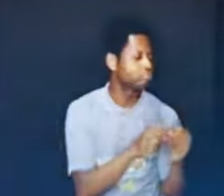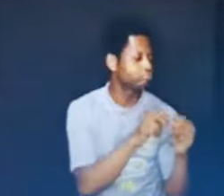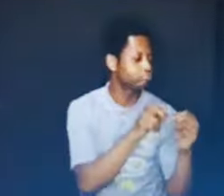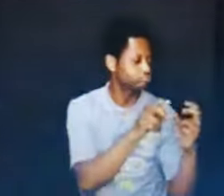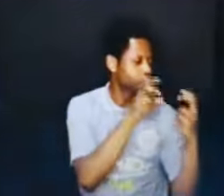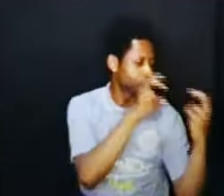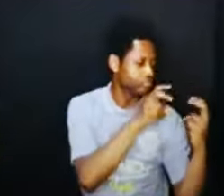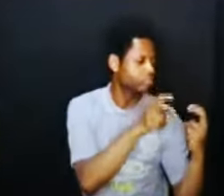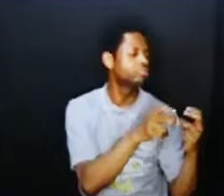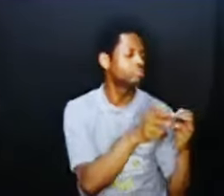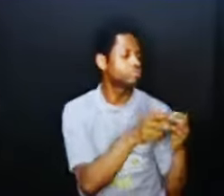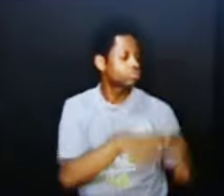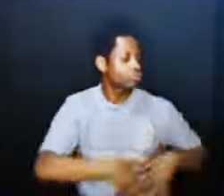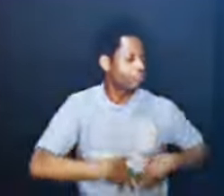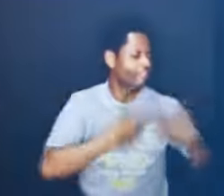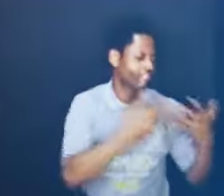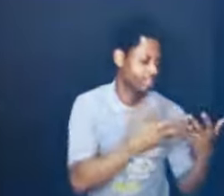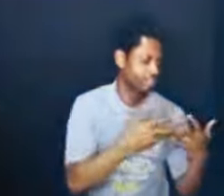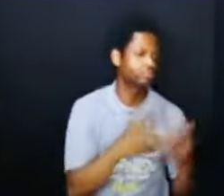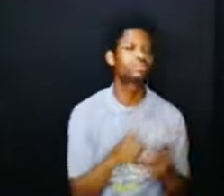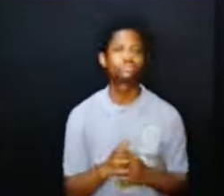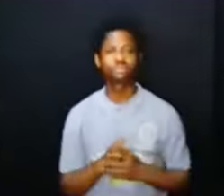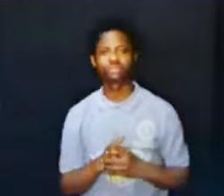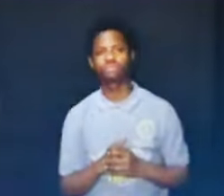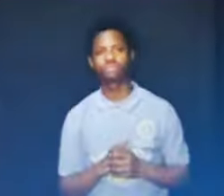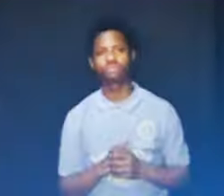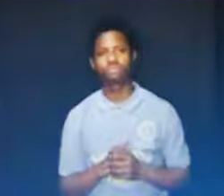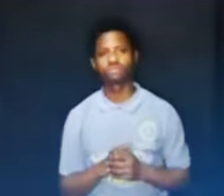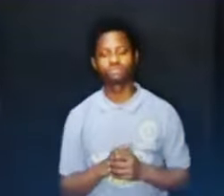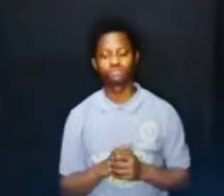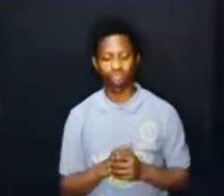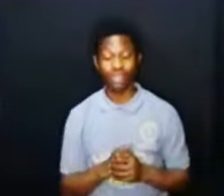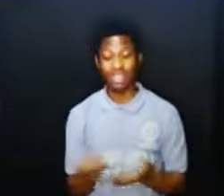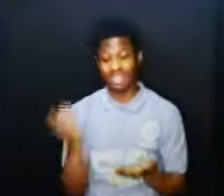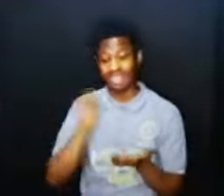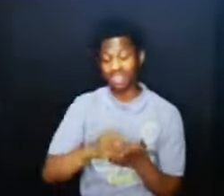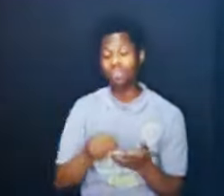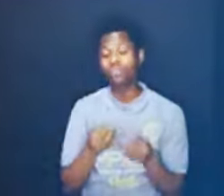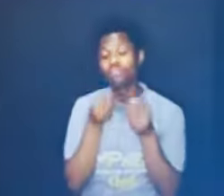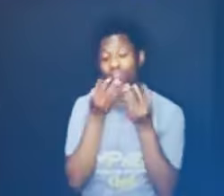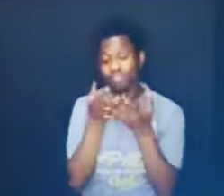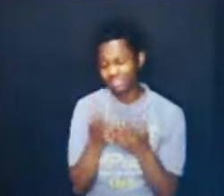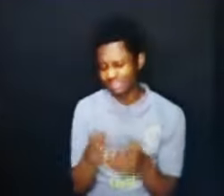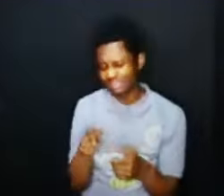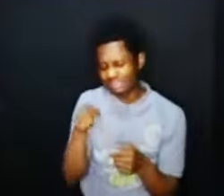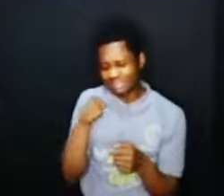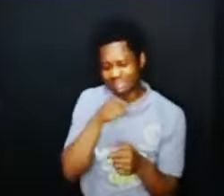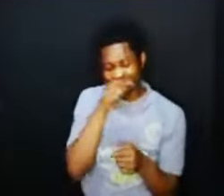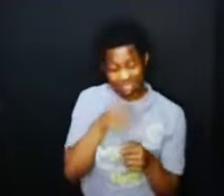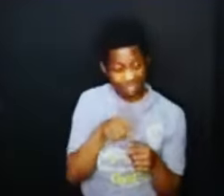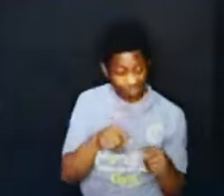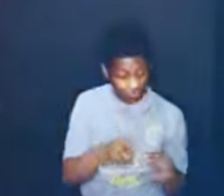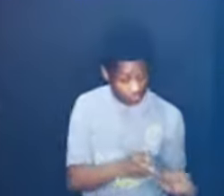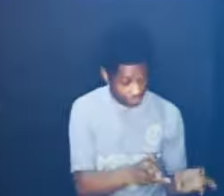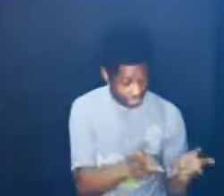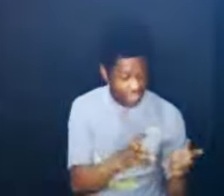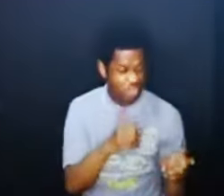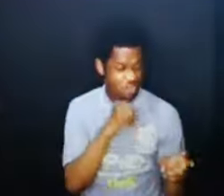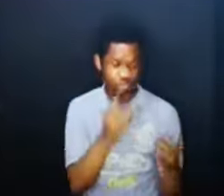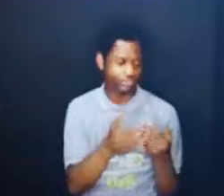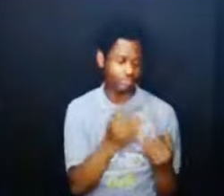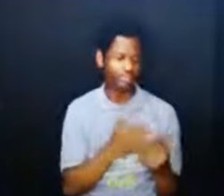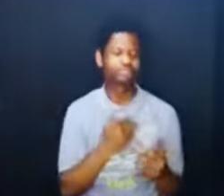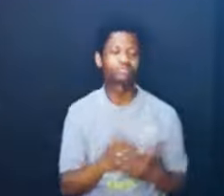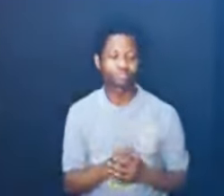Na ebio pese mi si sudu ya se. That this venture is not easy at all. Sa anamontoi enye mre krao.